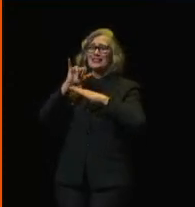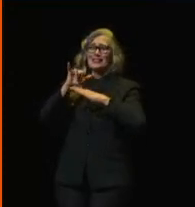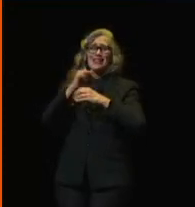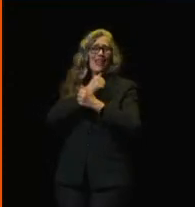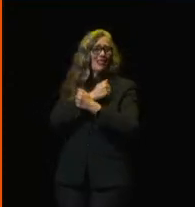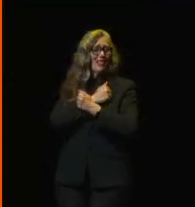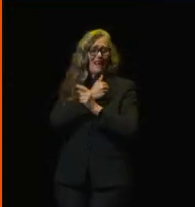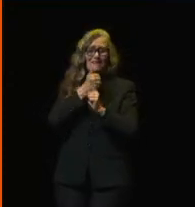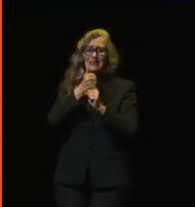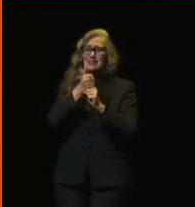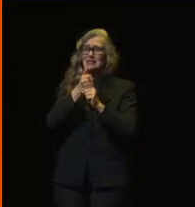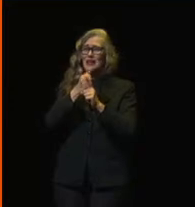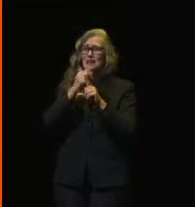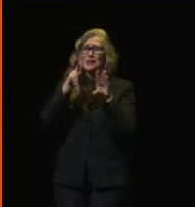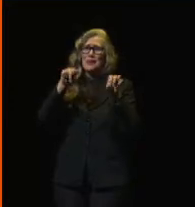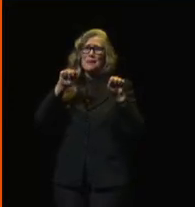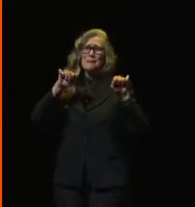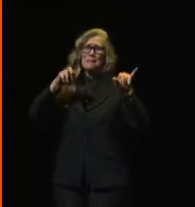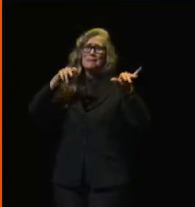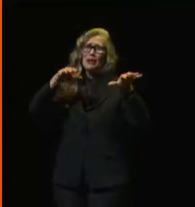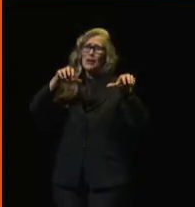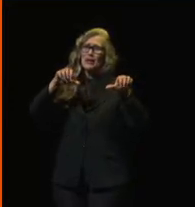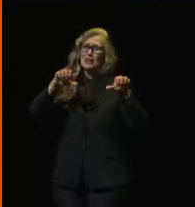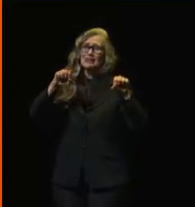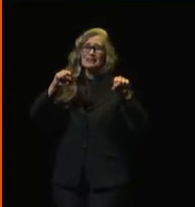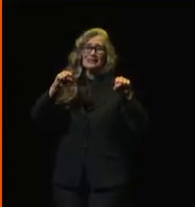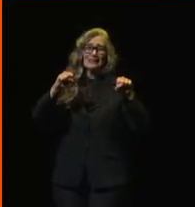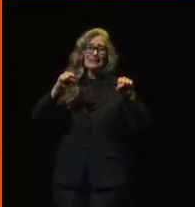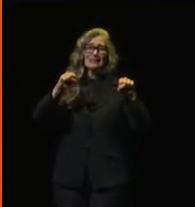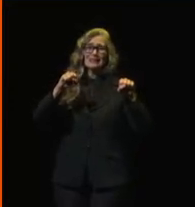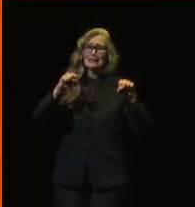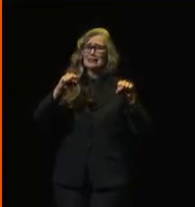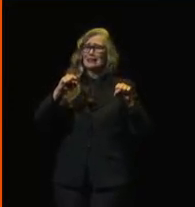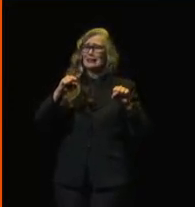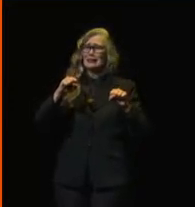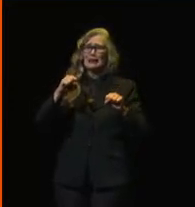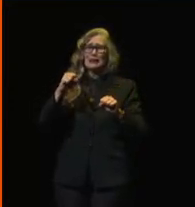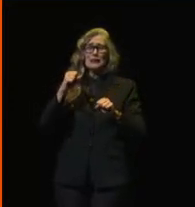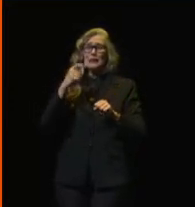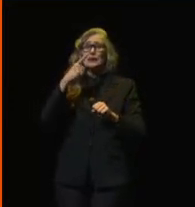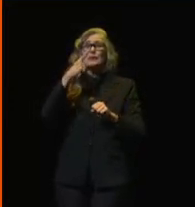love in a world where life is so fleeting